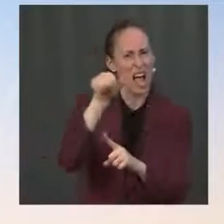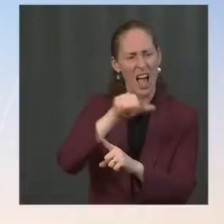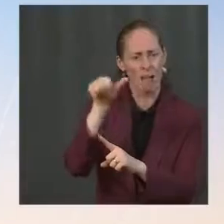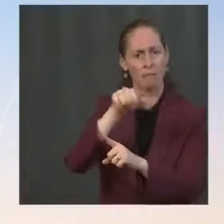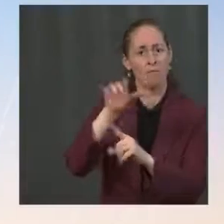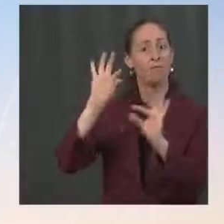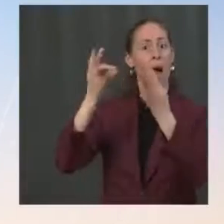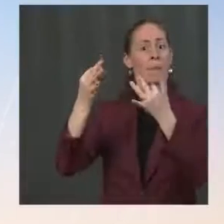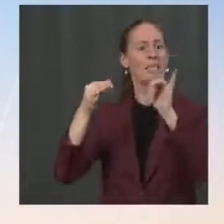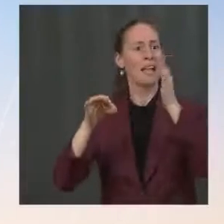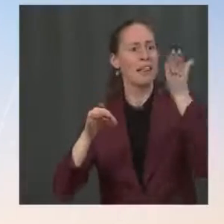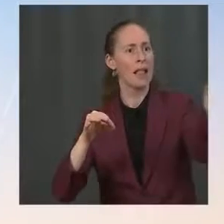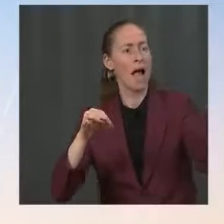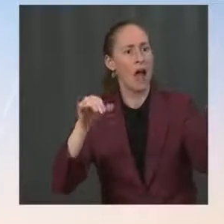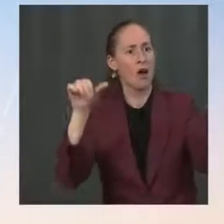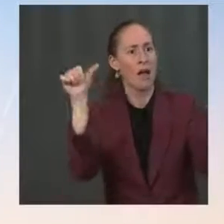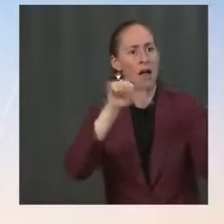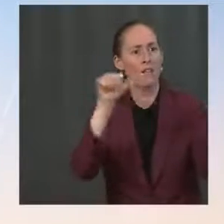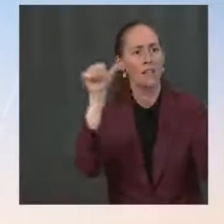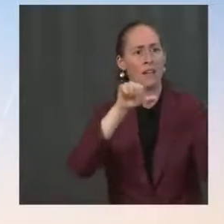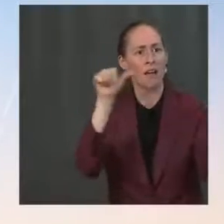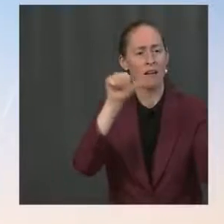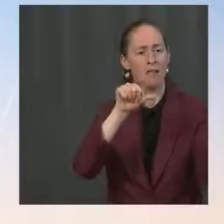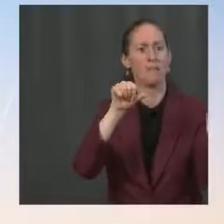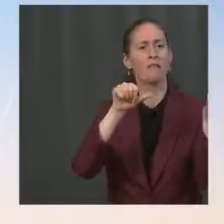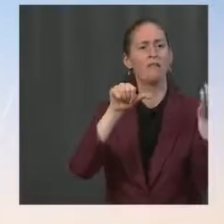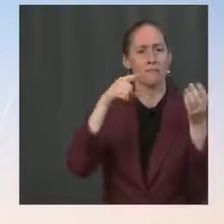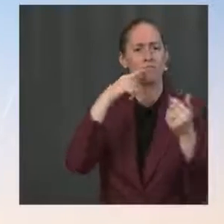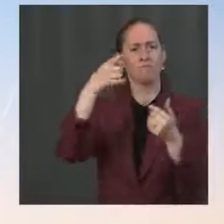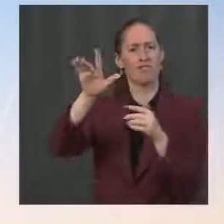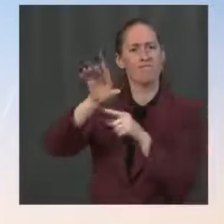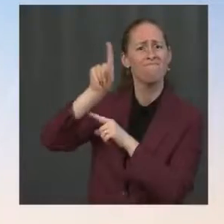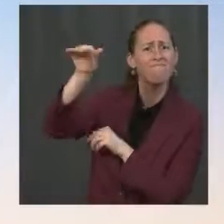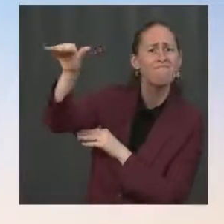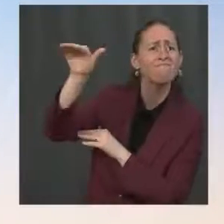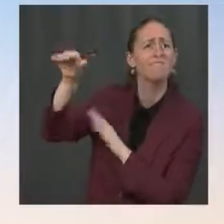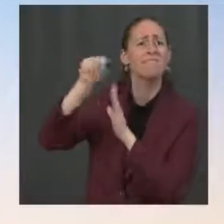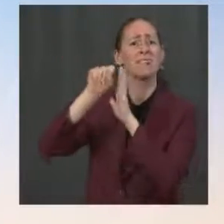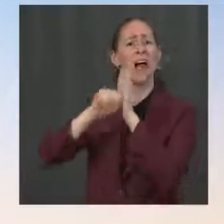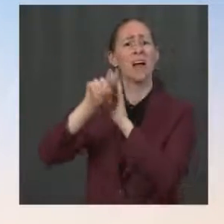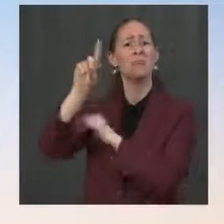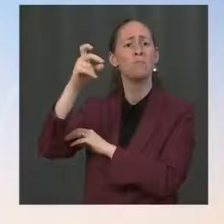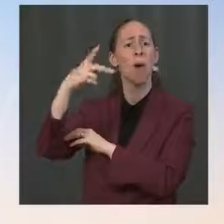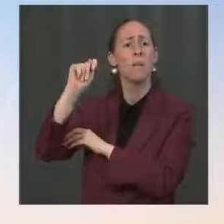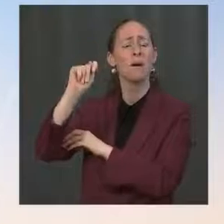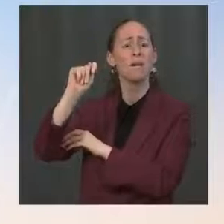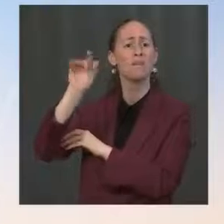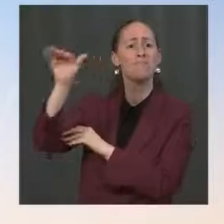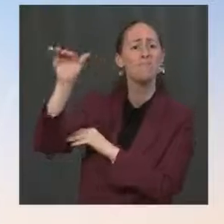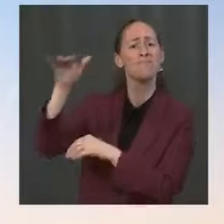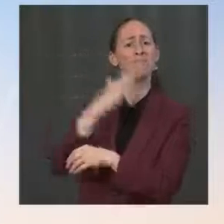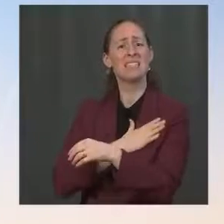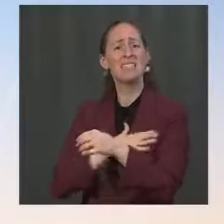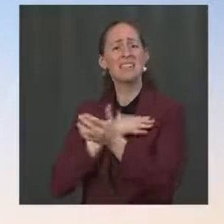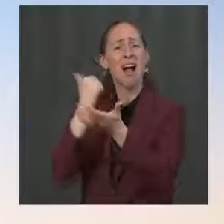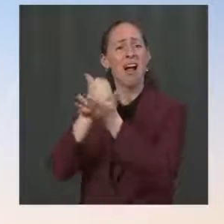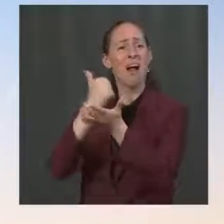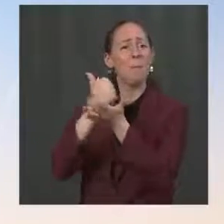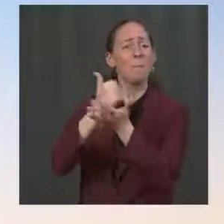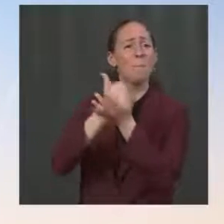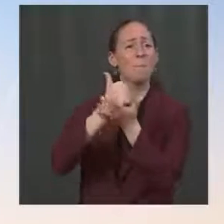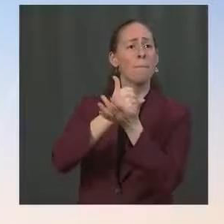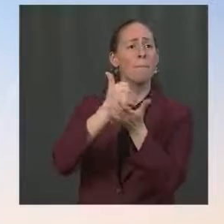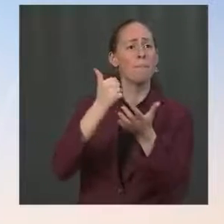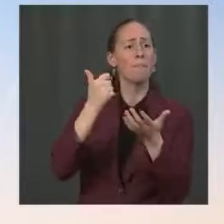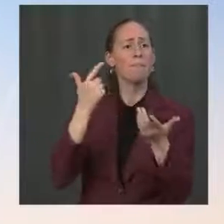they went to the State Department, and the State Department was helping them get their family members in, and they wanted to get attention